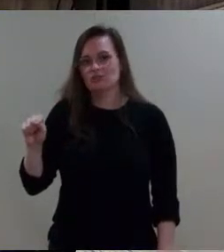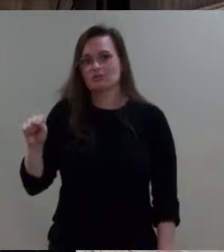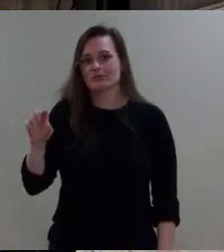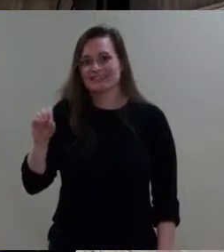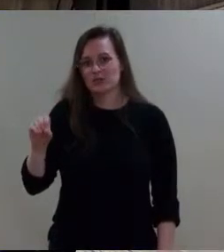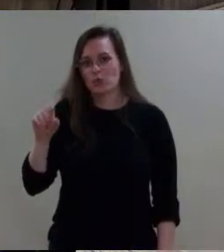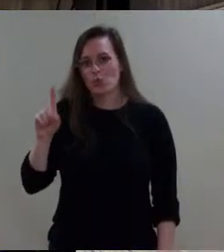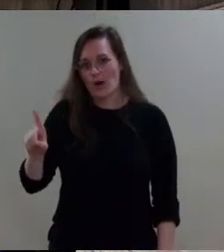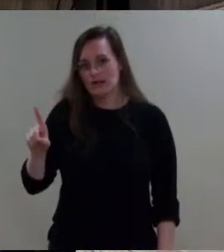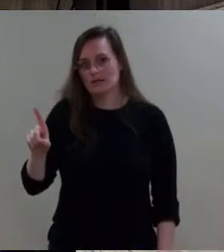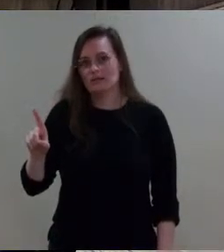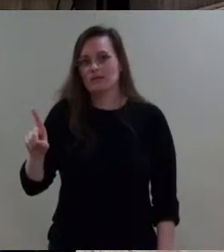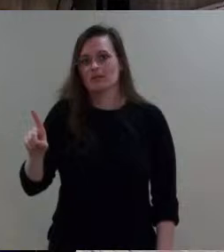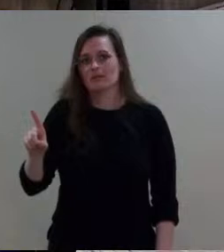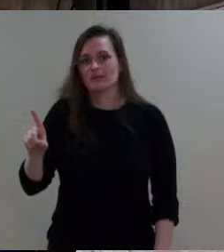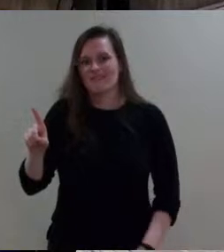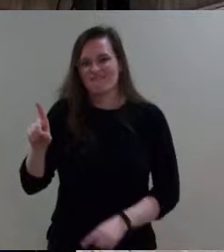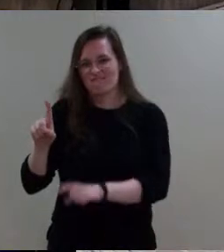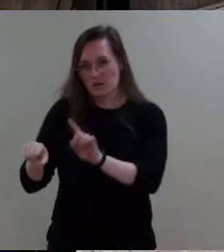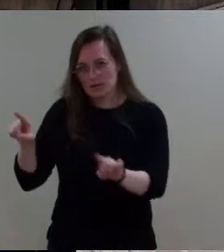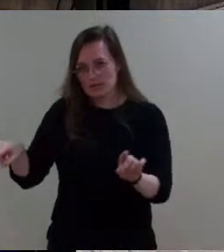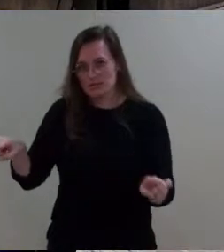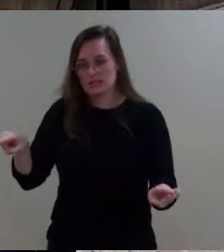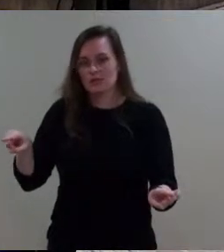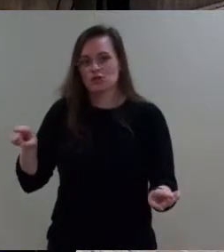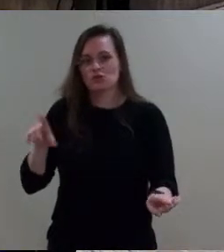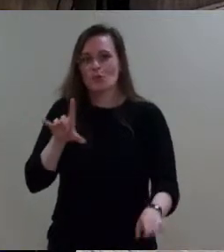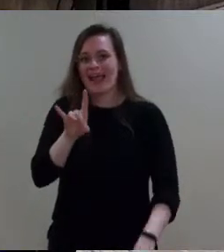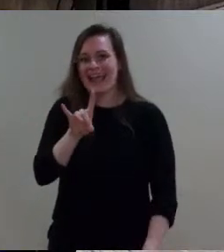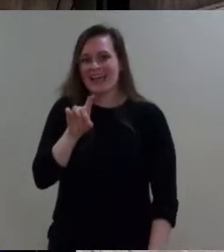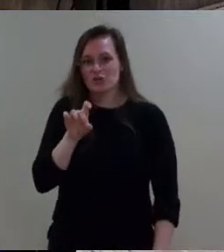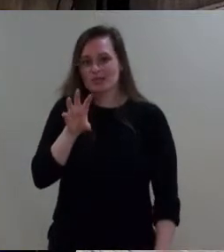TBR-08-23-0055-01, various, for